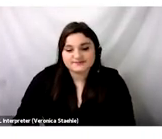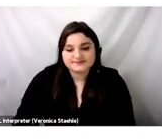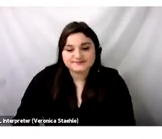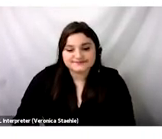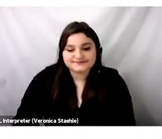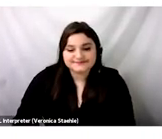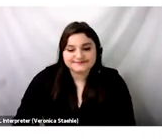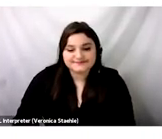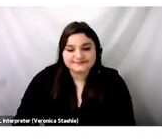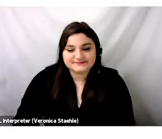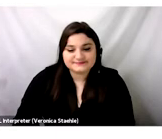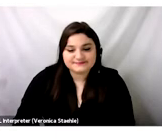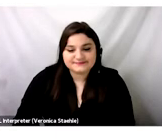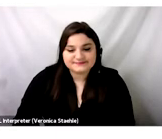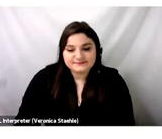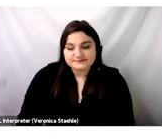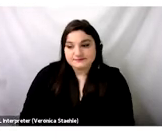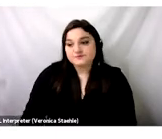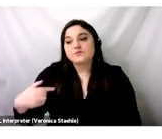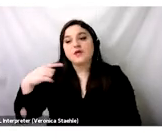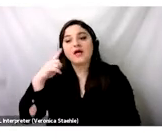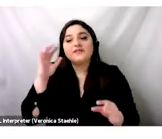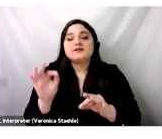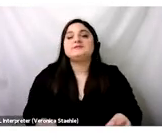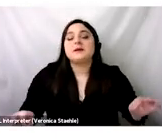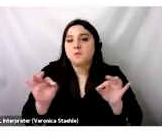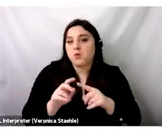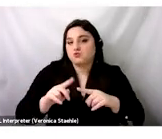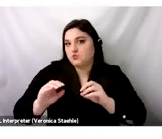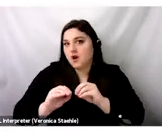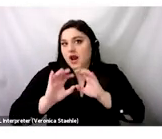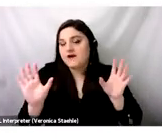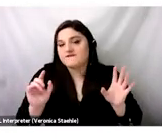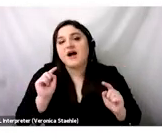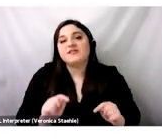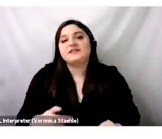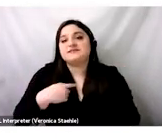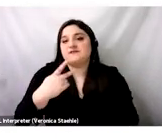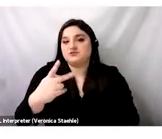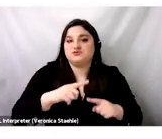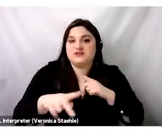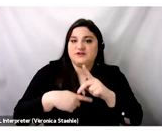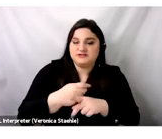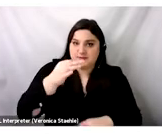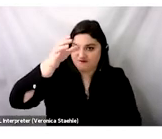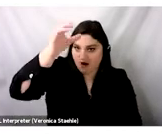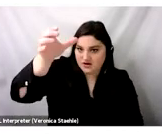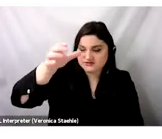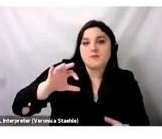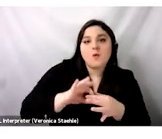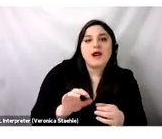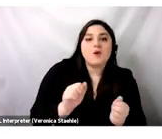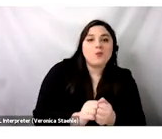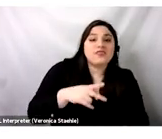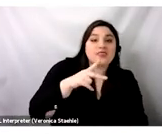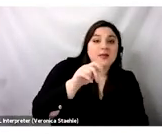clarify that there's 2 concepts in terms of plastics and our health, right? So